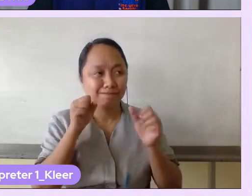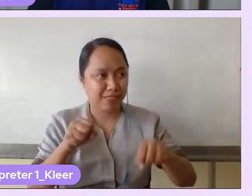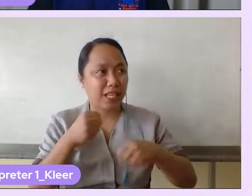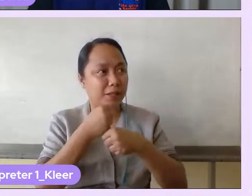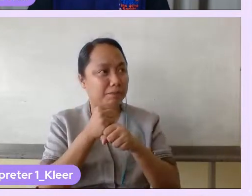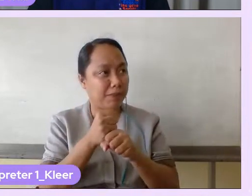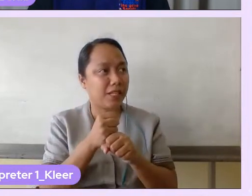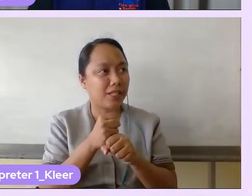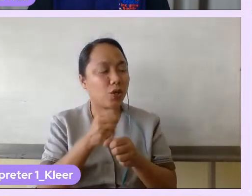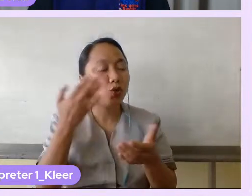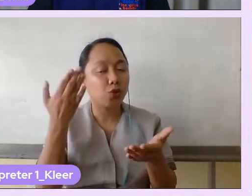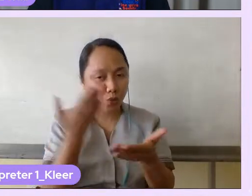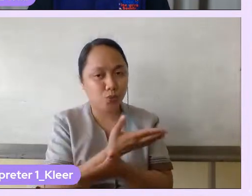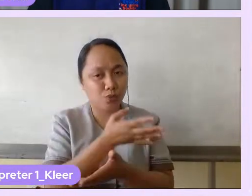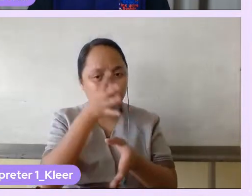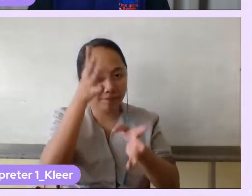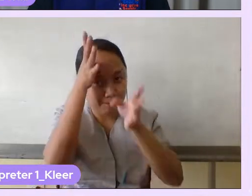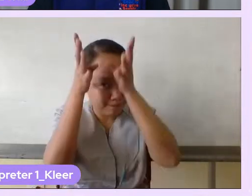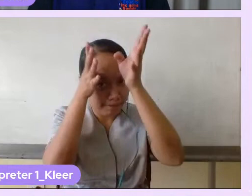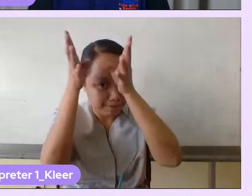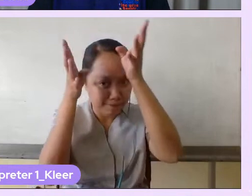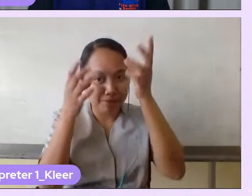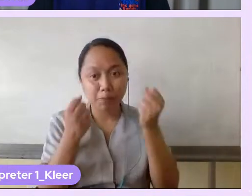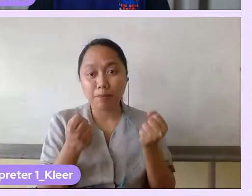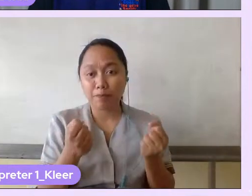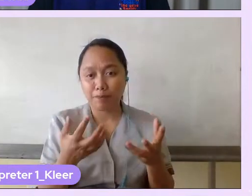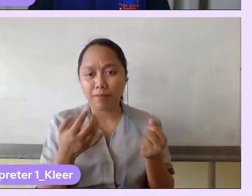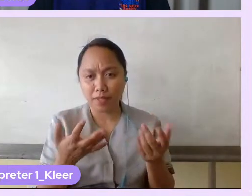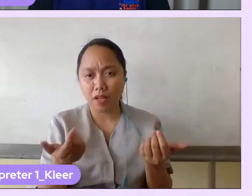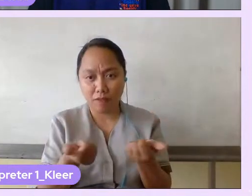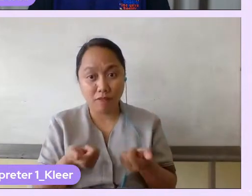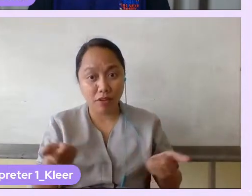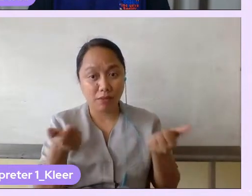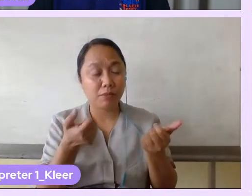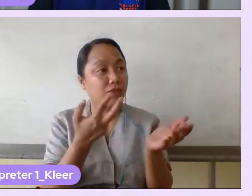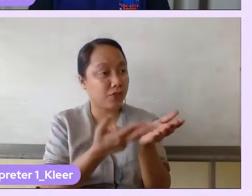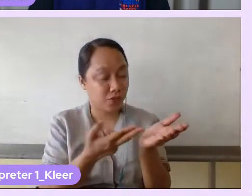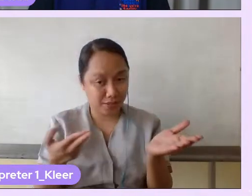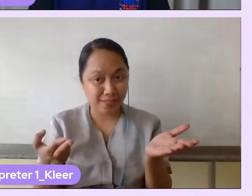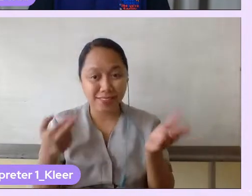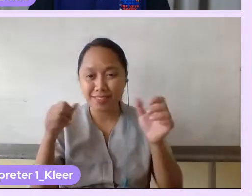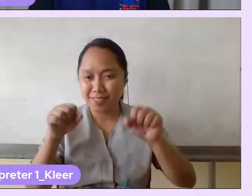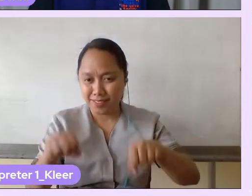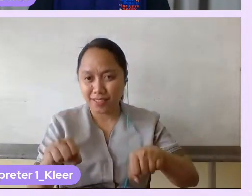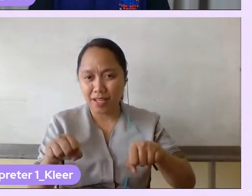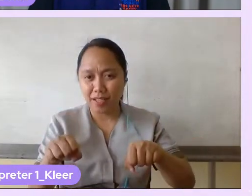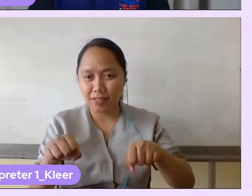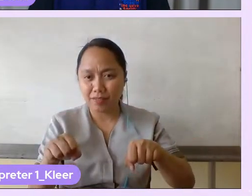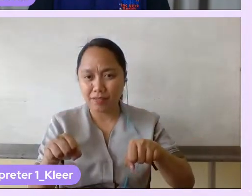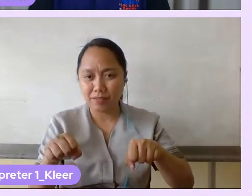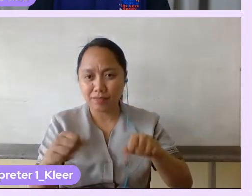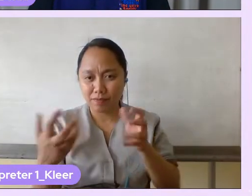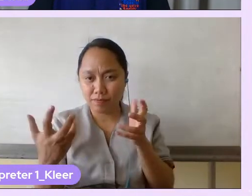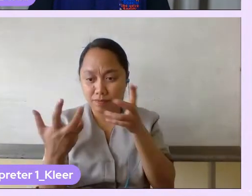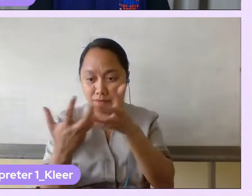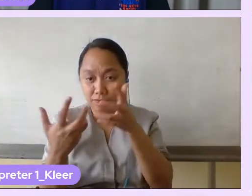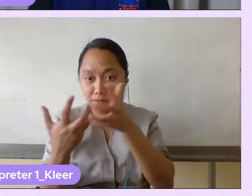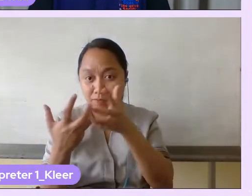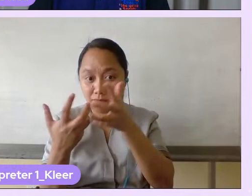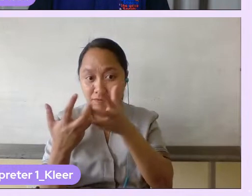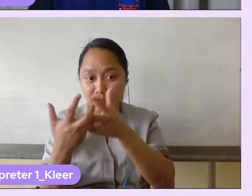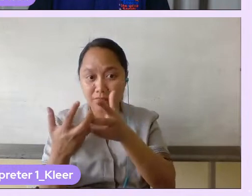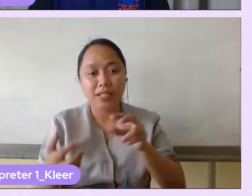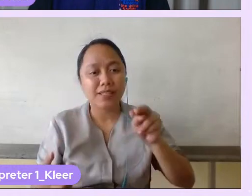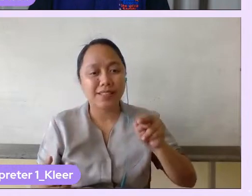mong startup, right, like maraming mga available na startups dyan na pwedeng yun nga, maging aware kayo or, you know,